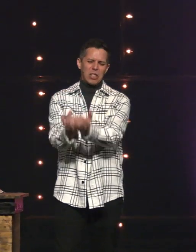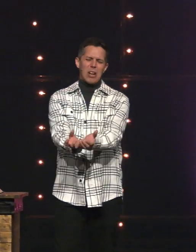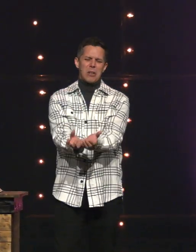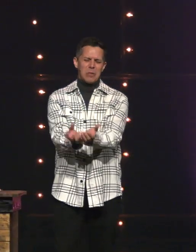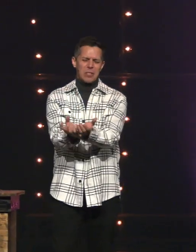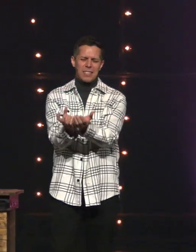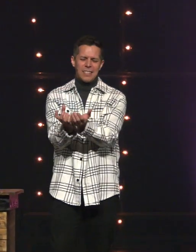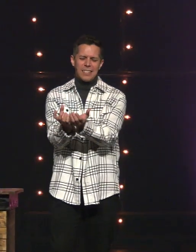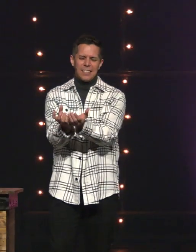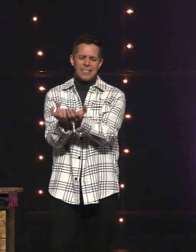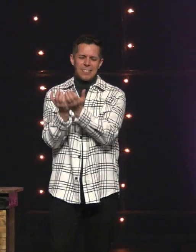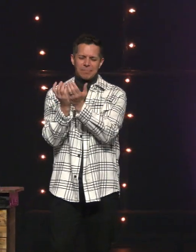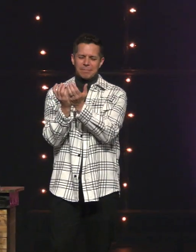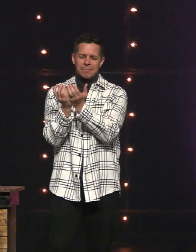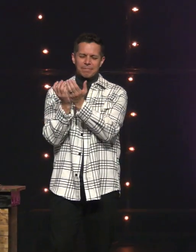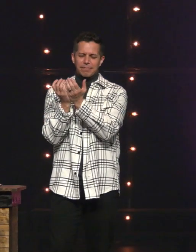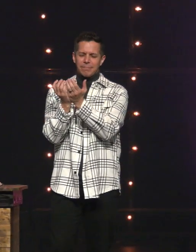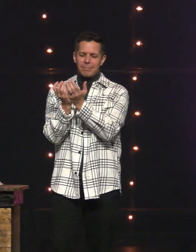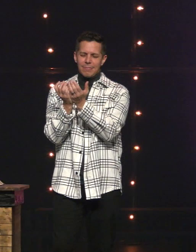it's clothes.